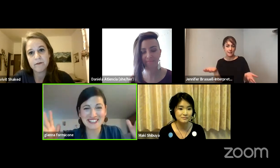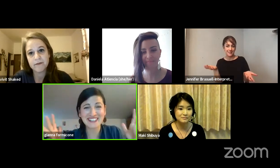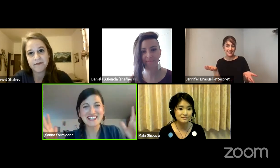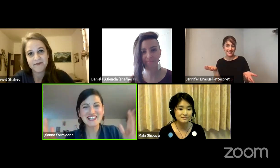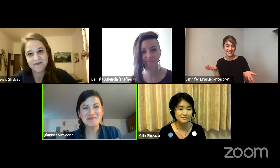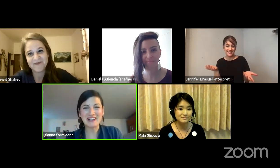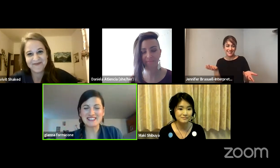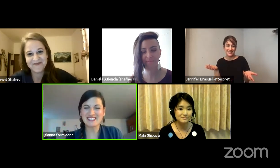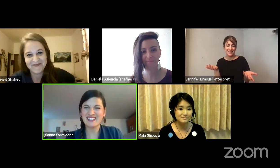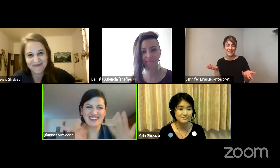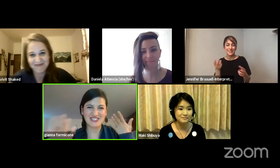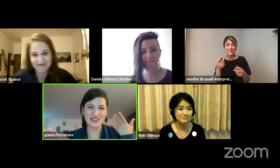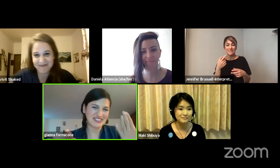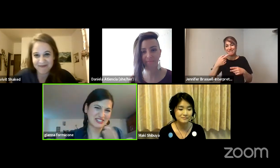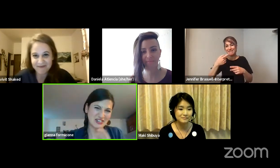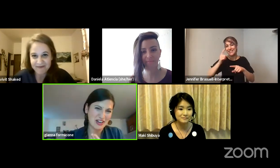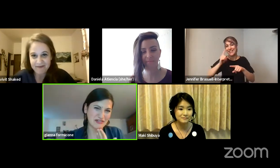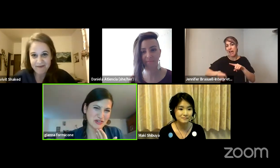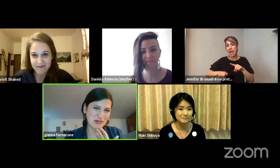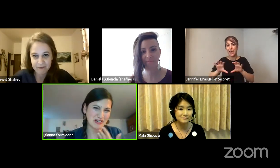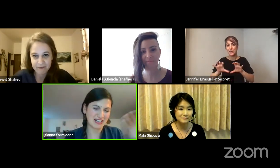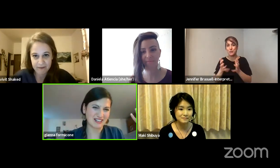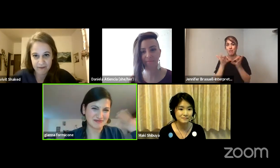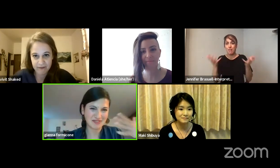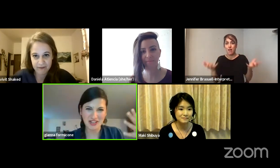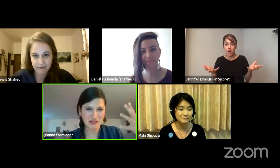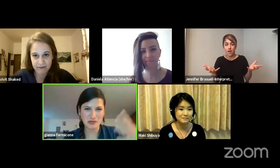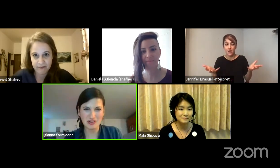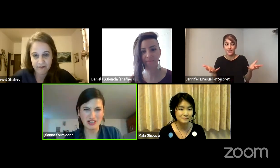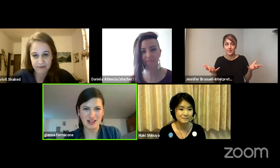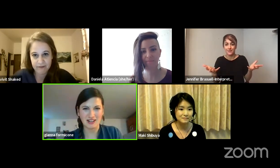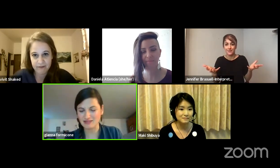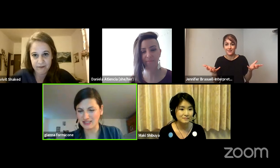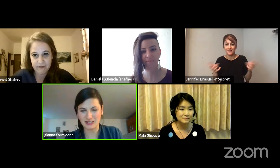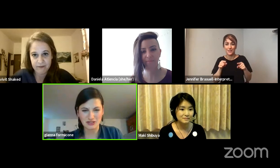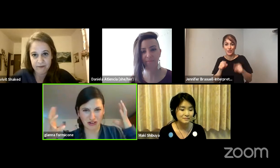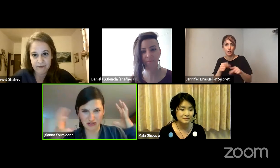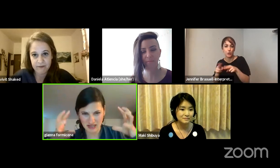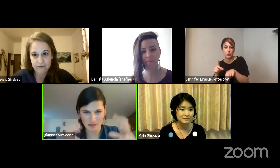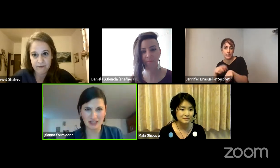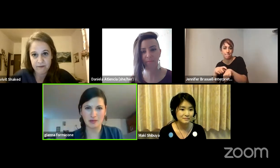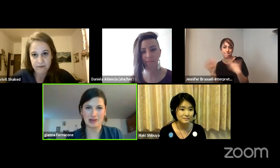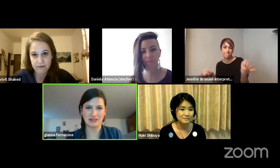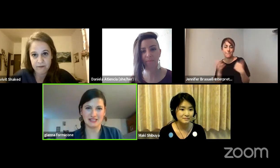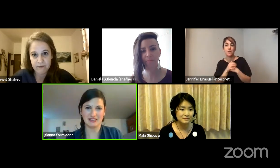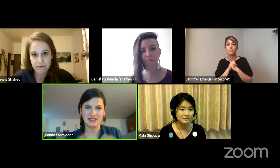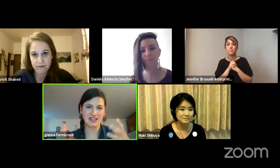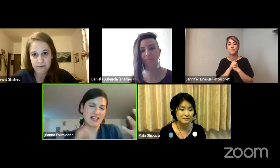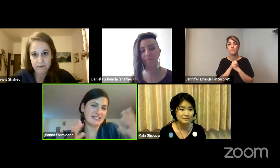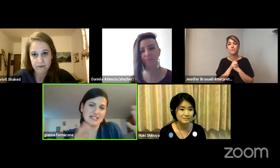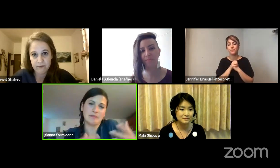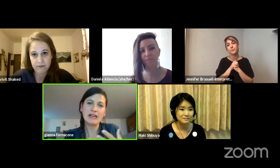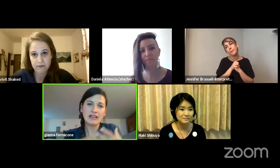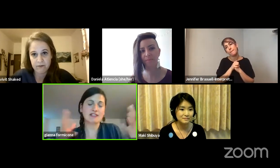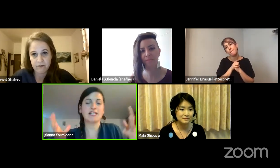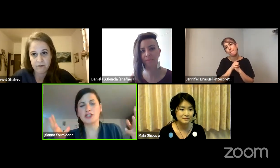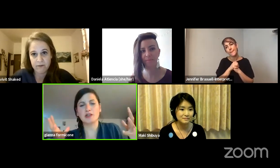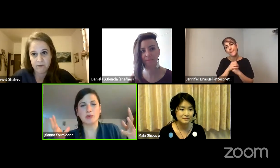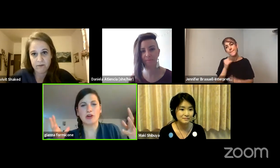time. But so I don't know if you wanna get to know something about that. I had